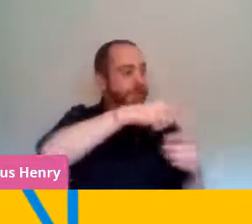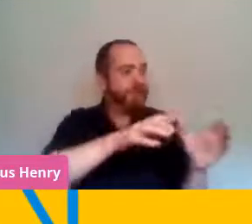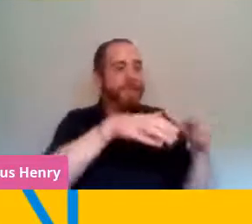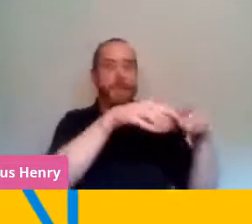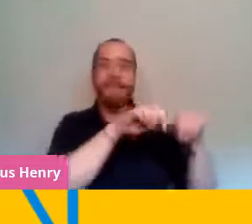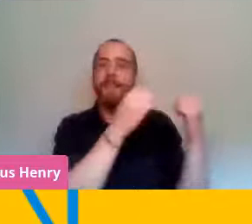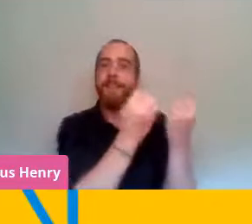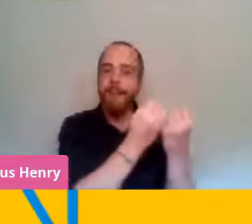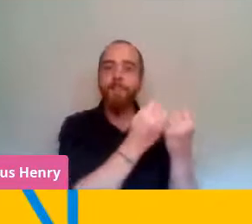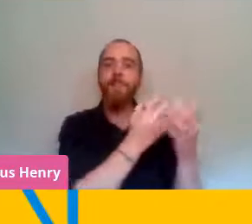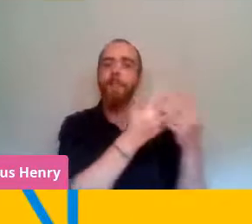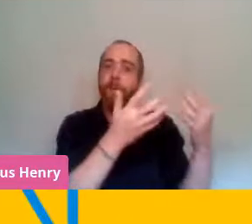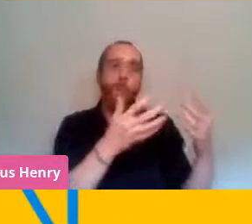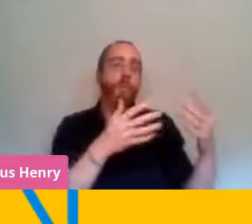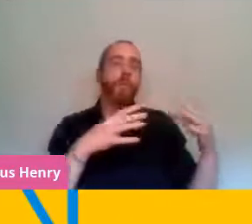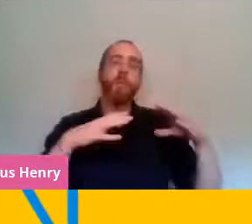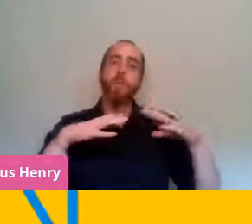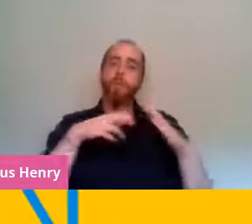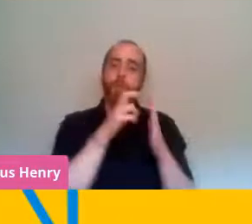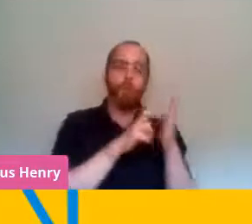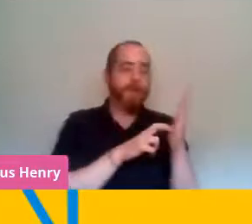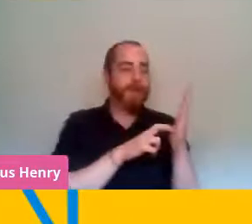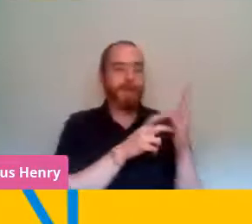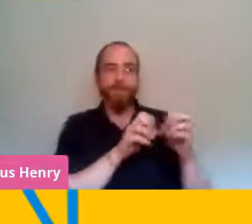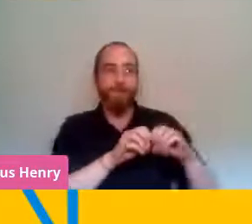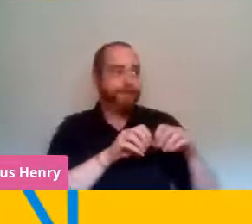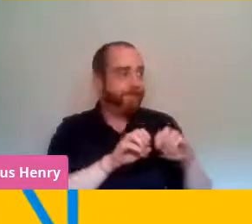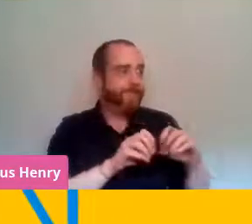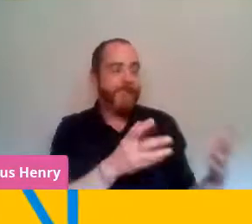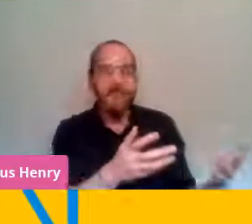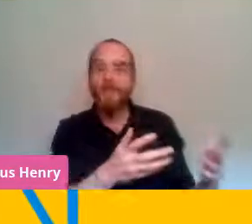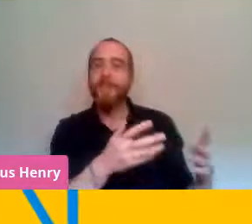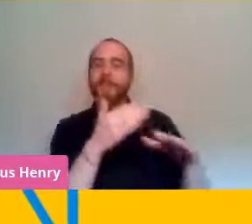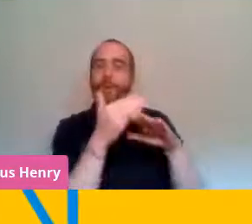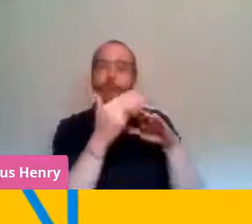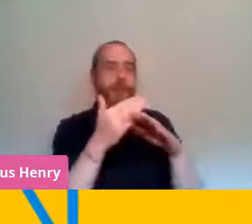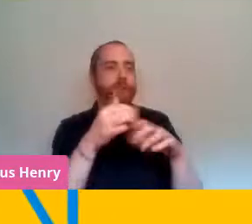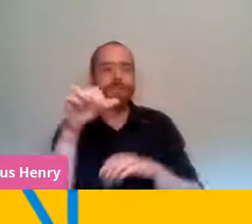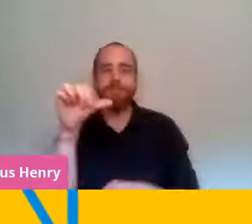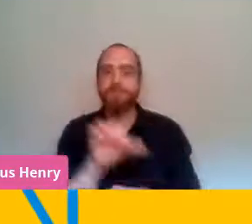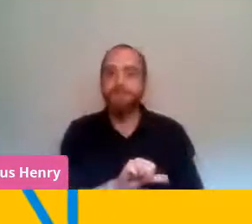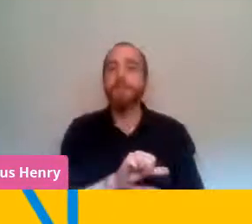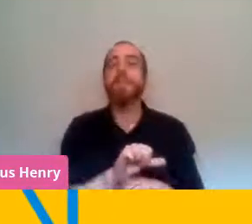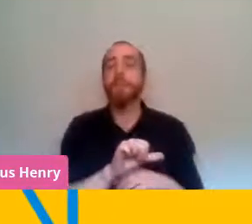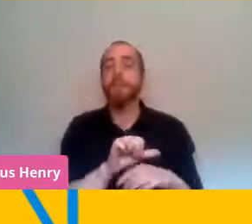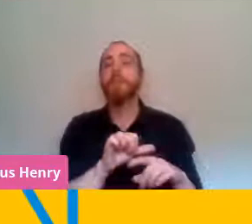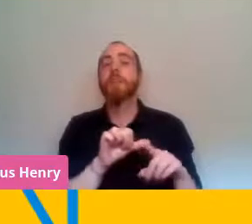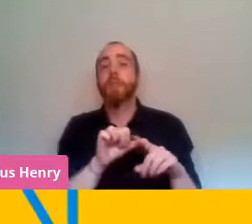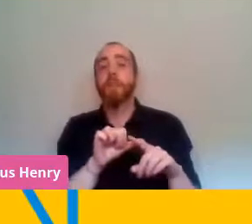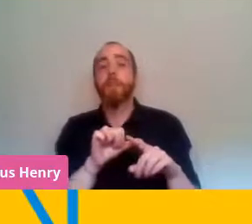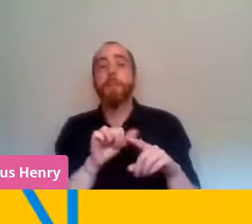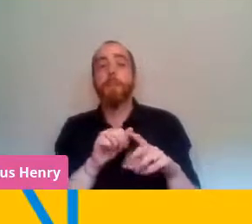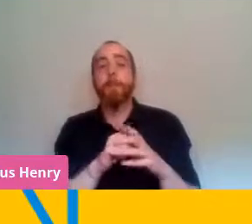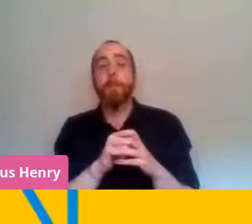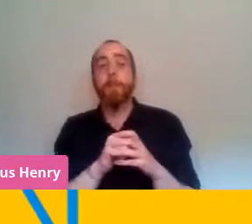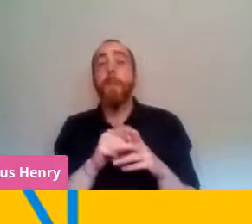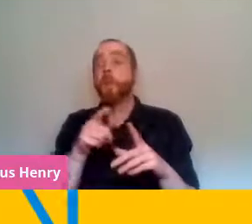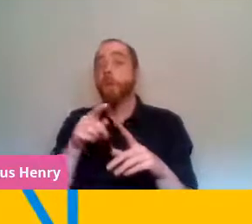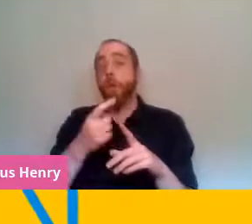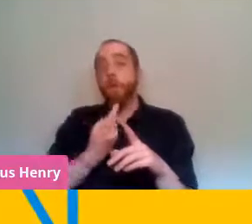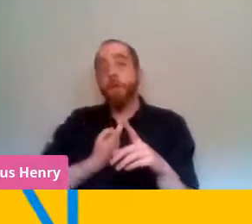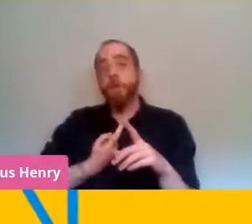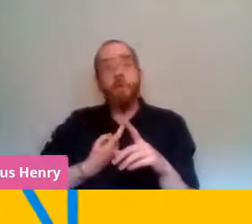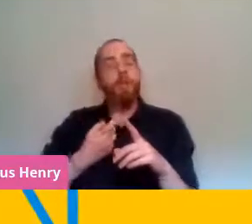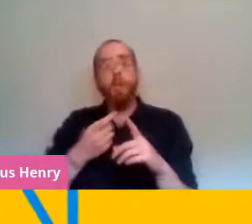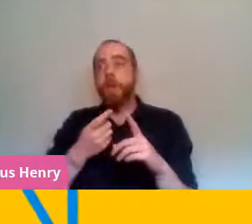was granted a last-minute contract extension, like in the few days before my contract ran out. So I want to speak to the kind of panic that